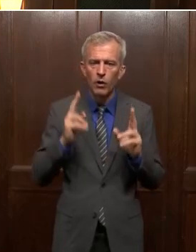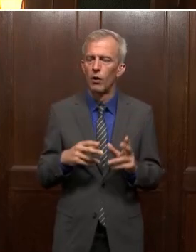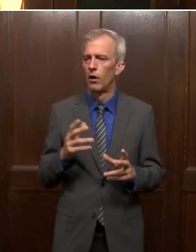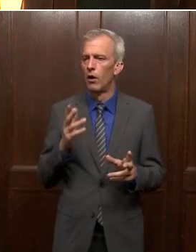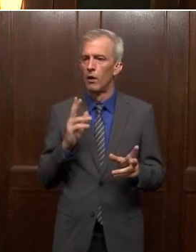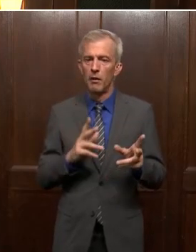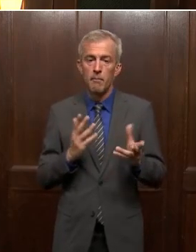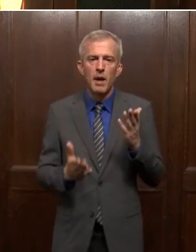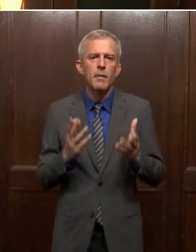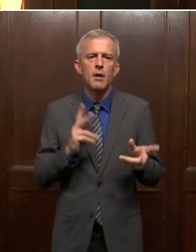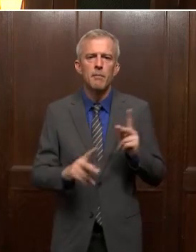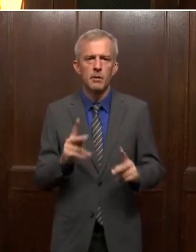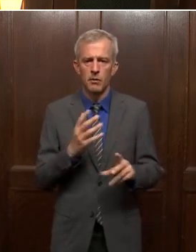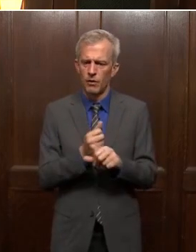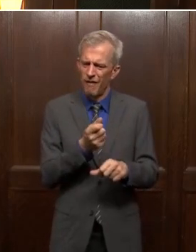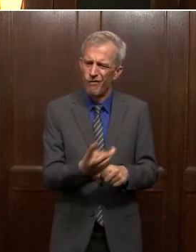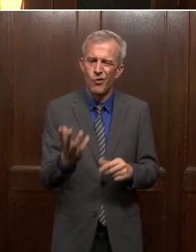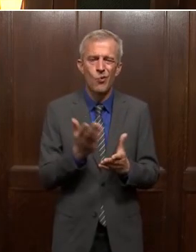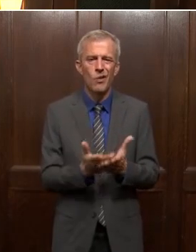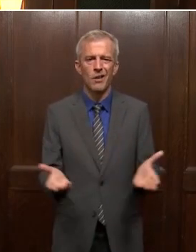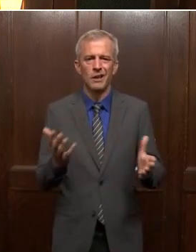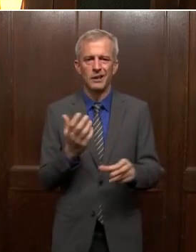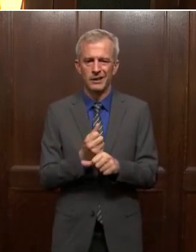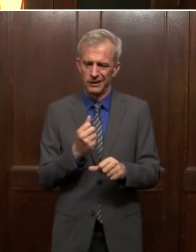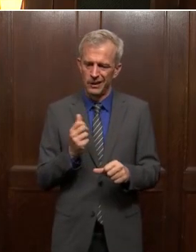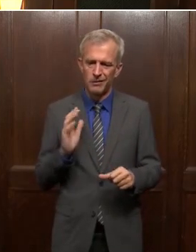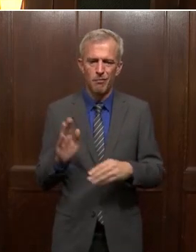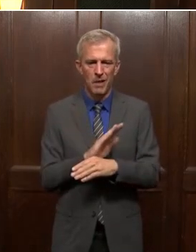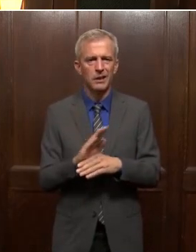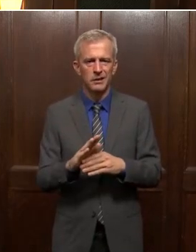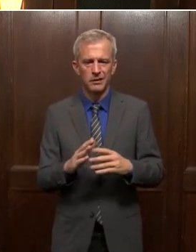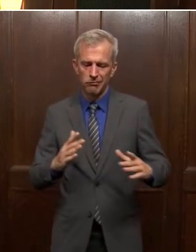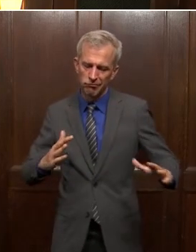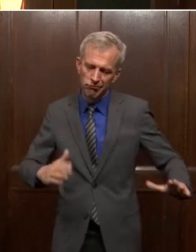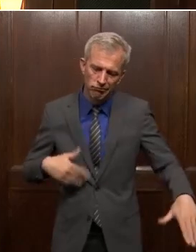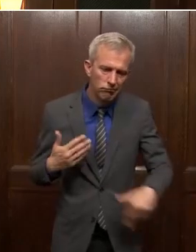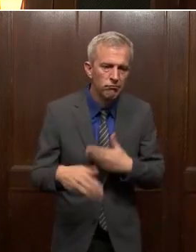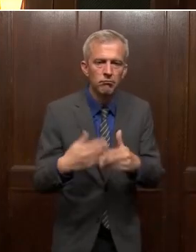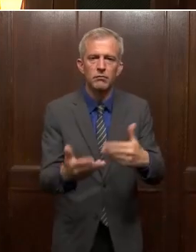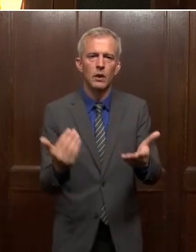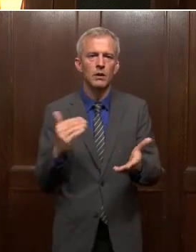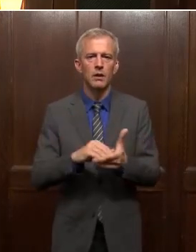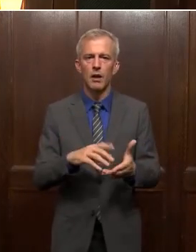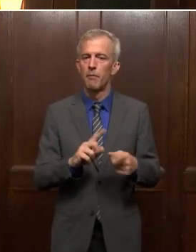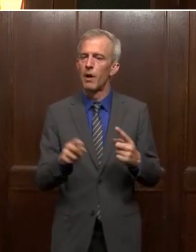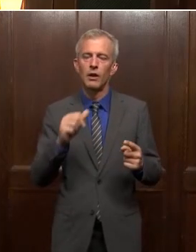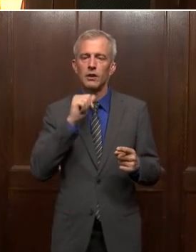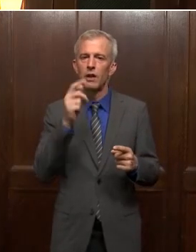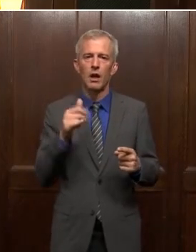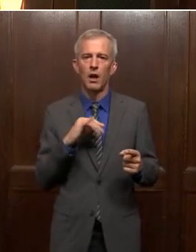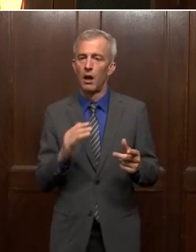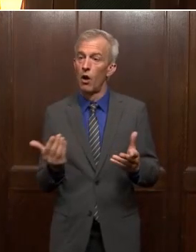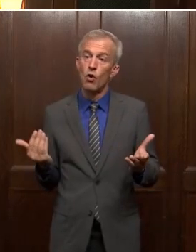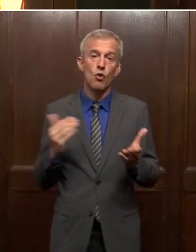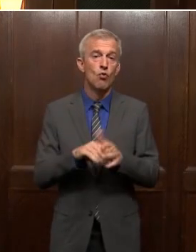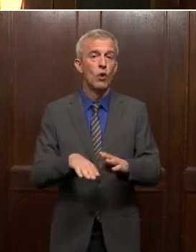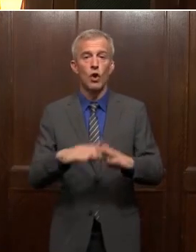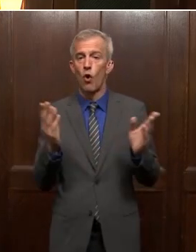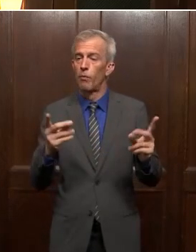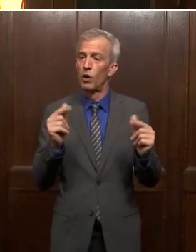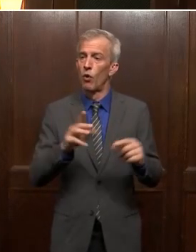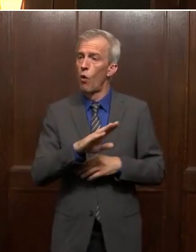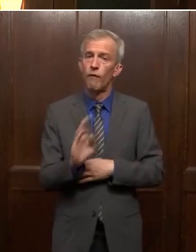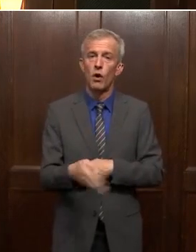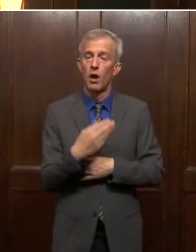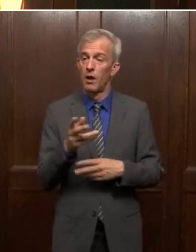can do things, just a few of those things, and get some of our businesses moving. But it won't be an opening of the floodgates overnight. And people who